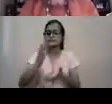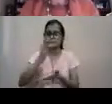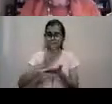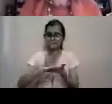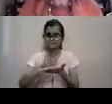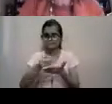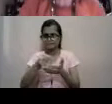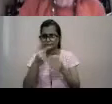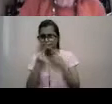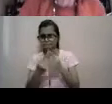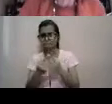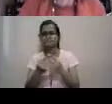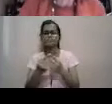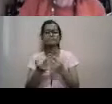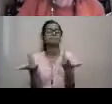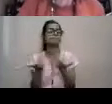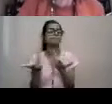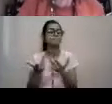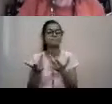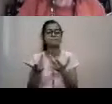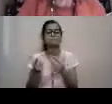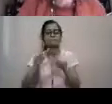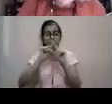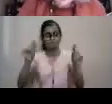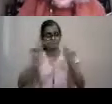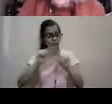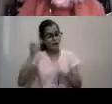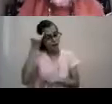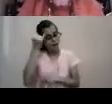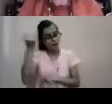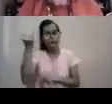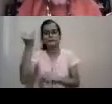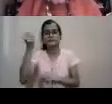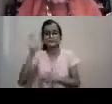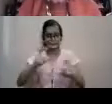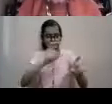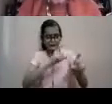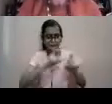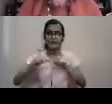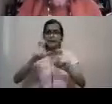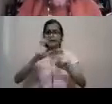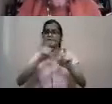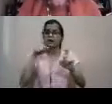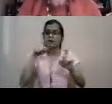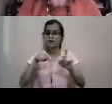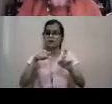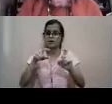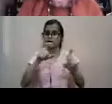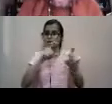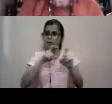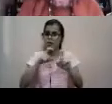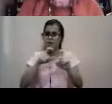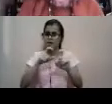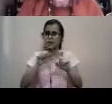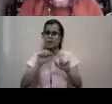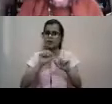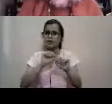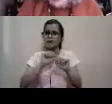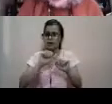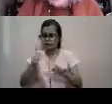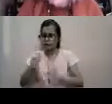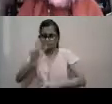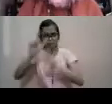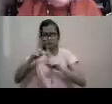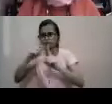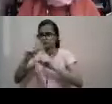is going to address the idea that the cared for has to take up the other's